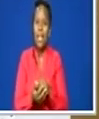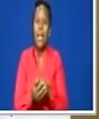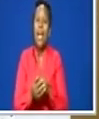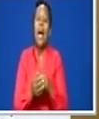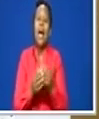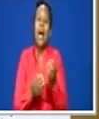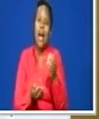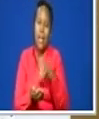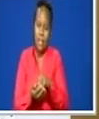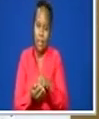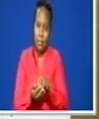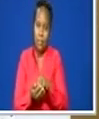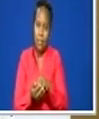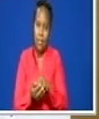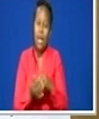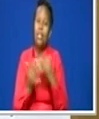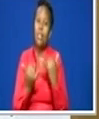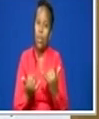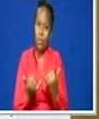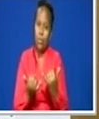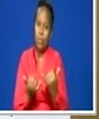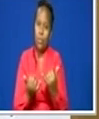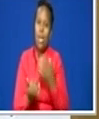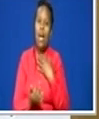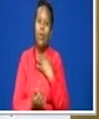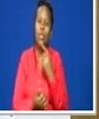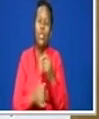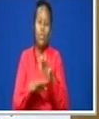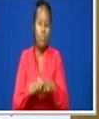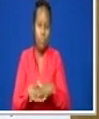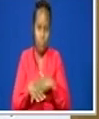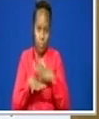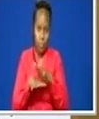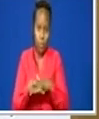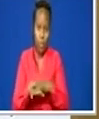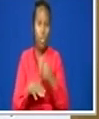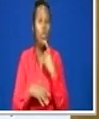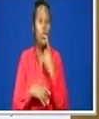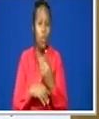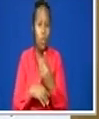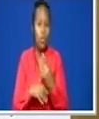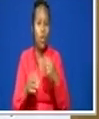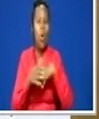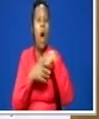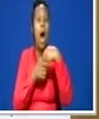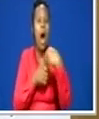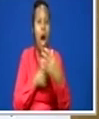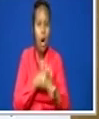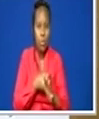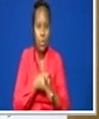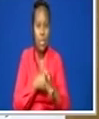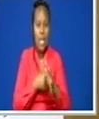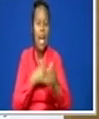of homeotherms, right? Okay, now I want to take you very slowly. Okay, you told me we go out and